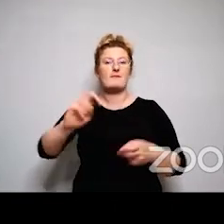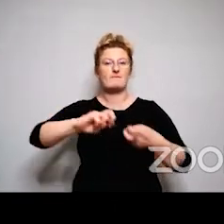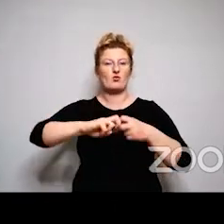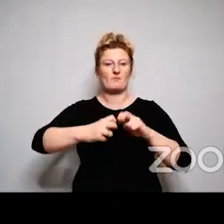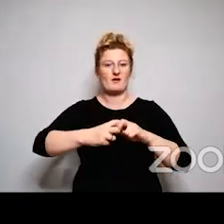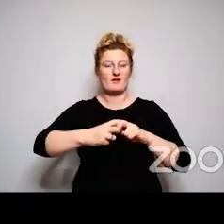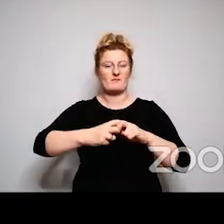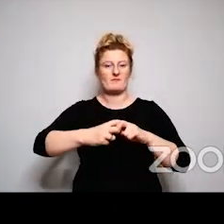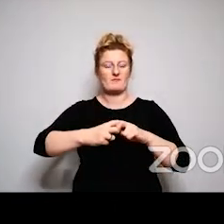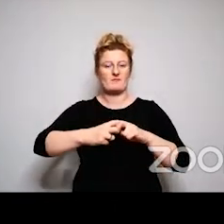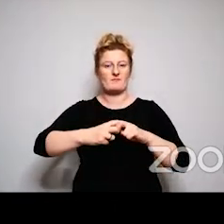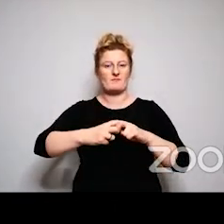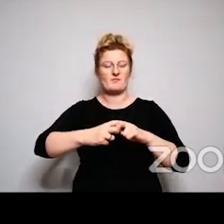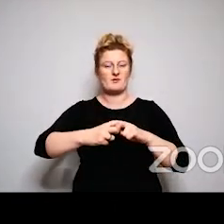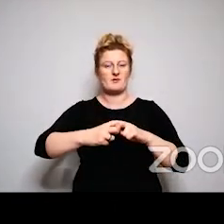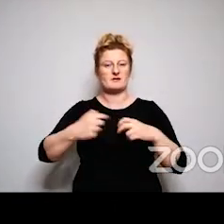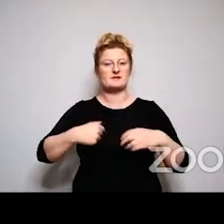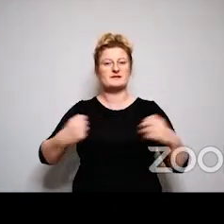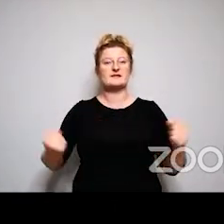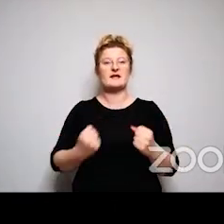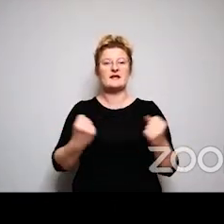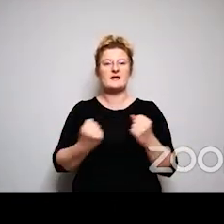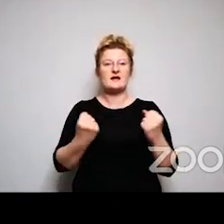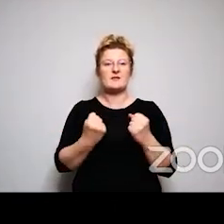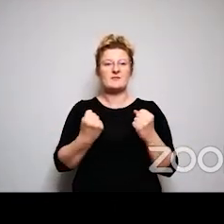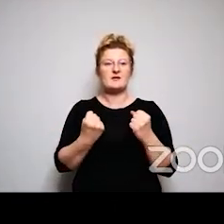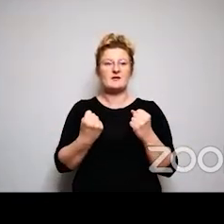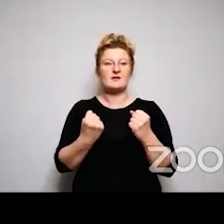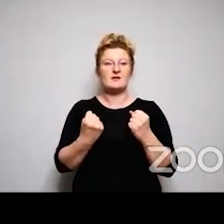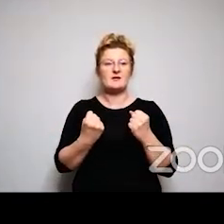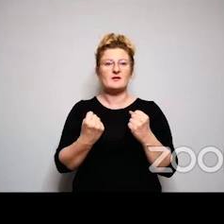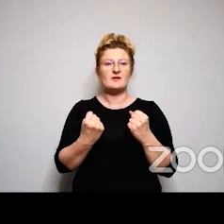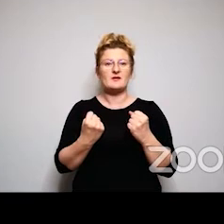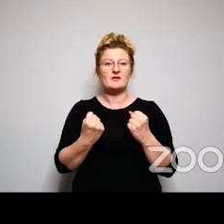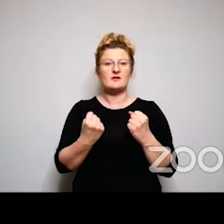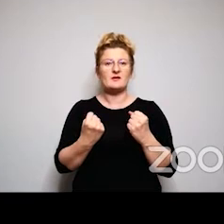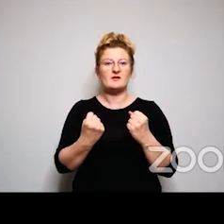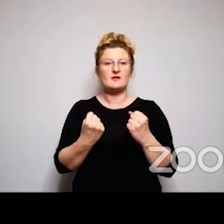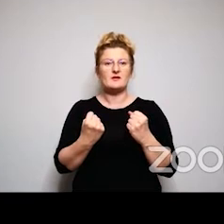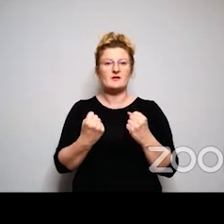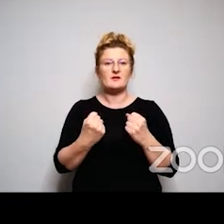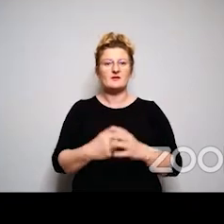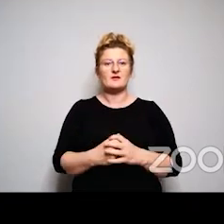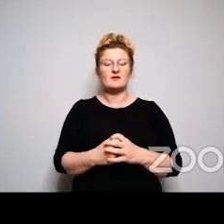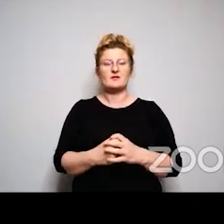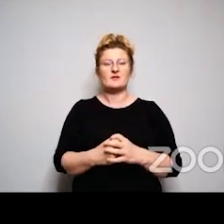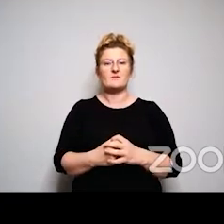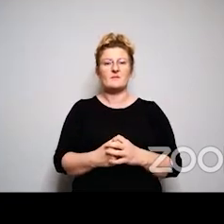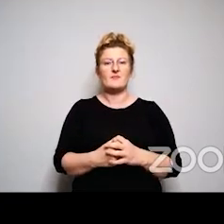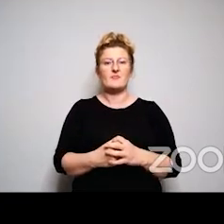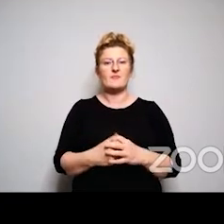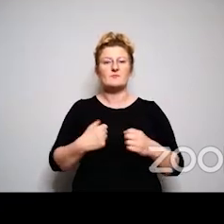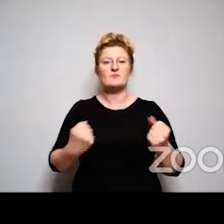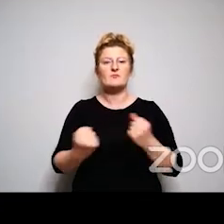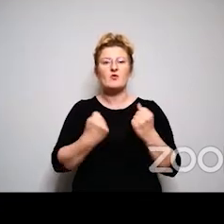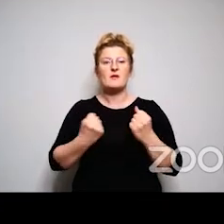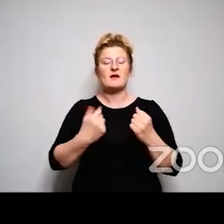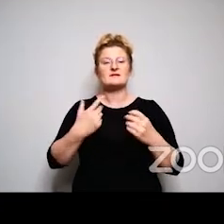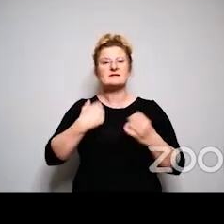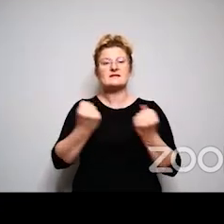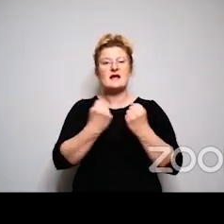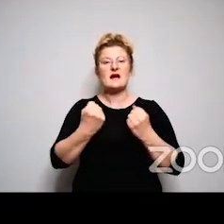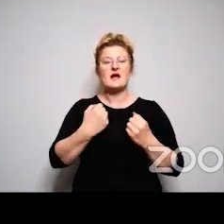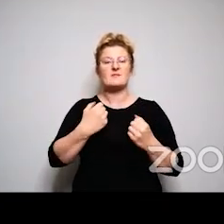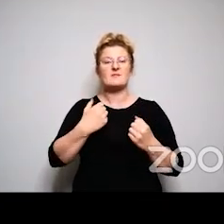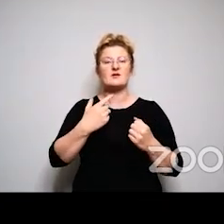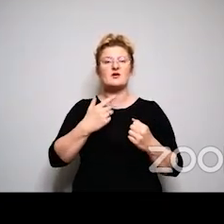sexual violence, where we have to involve the public prosecutor, the state, or sometimes we just find